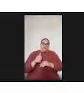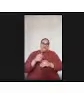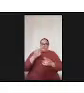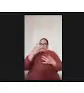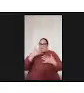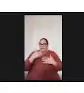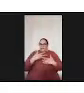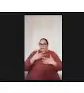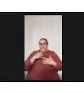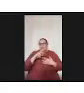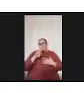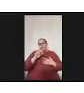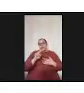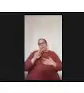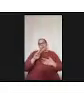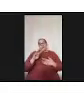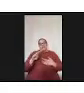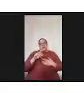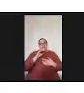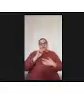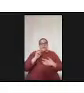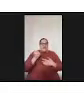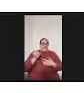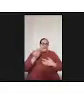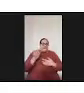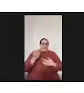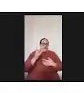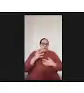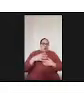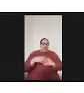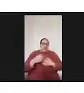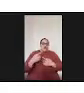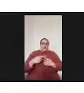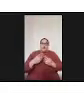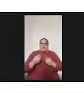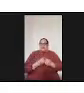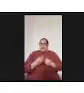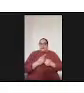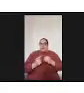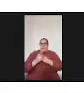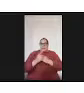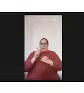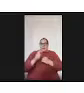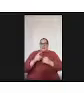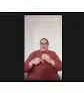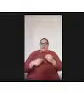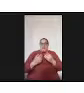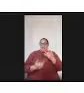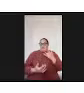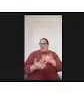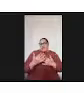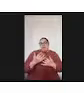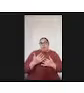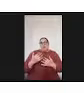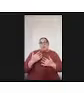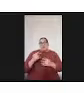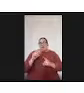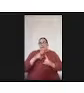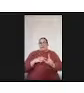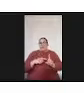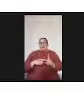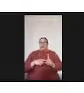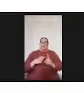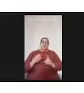indicated of 2024 is then that the tender will come out for something to happen about the fire compliance,